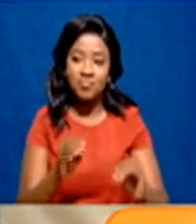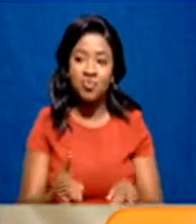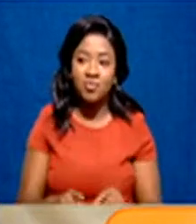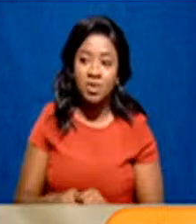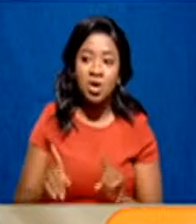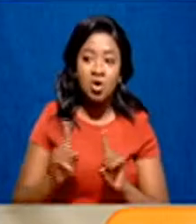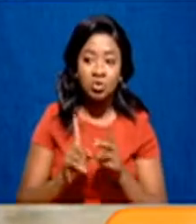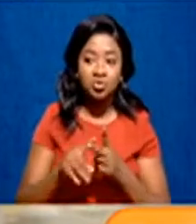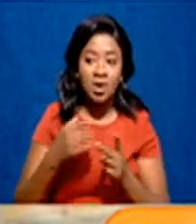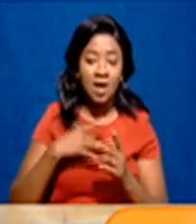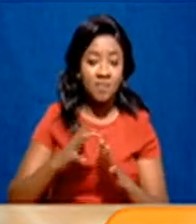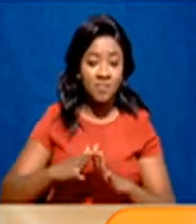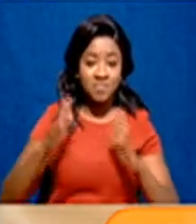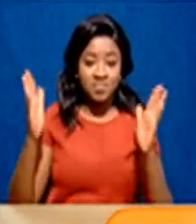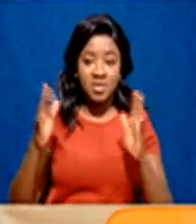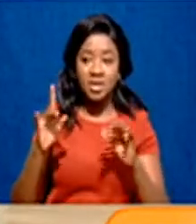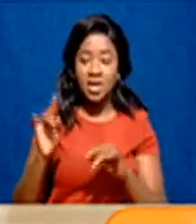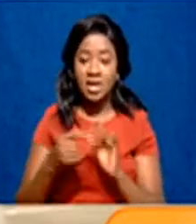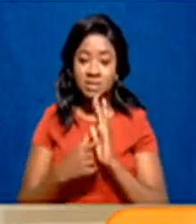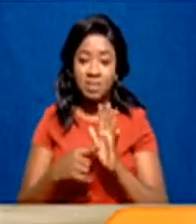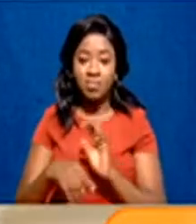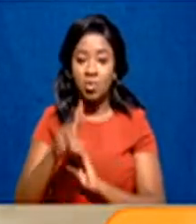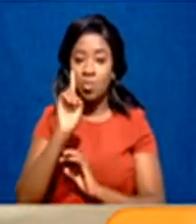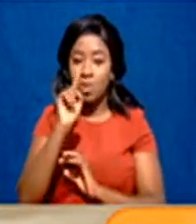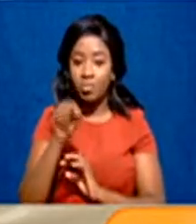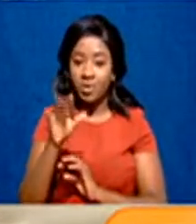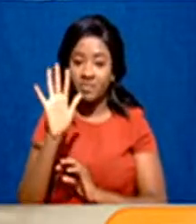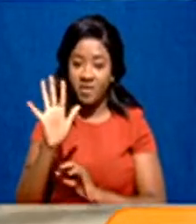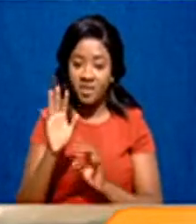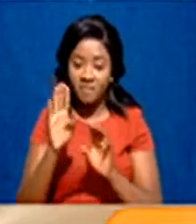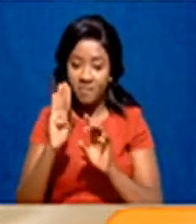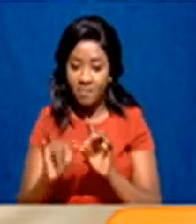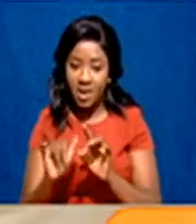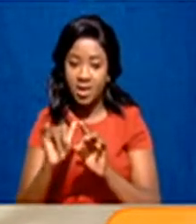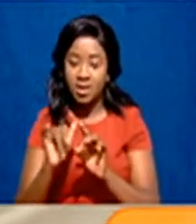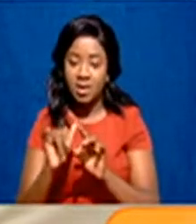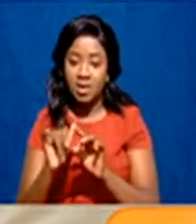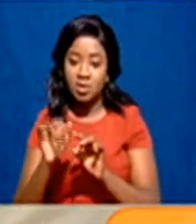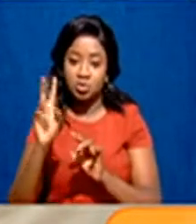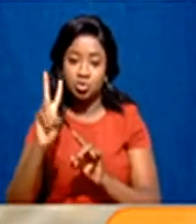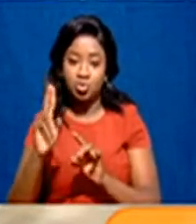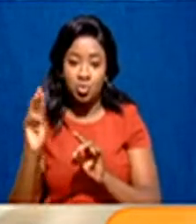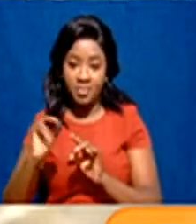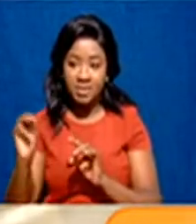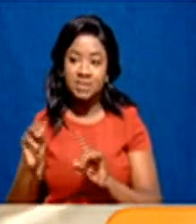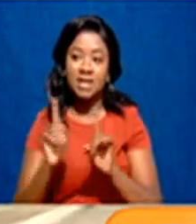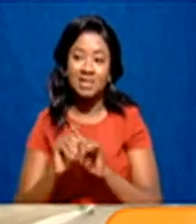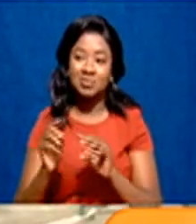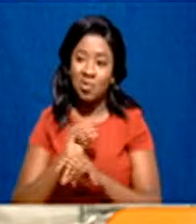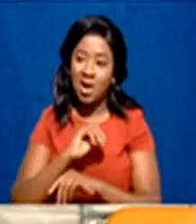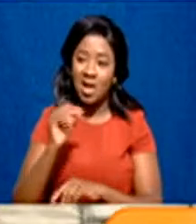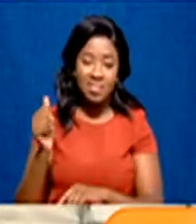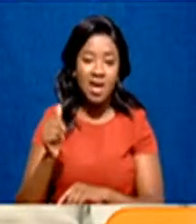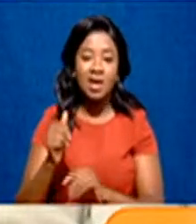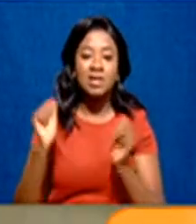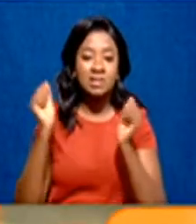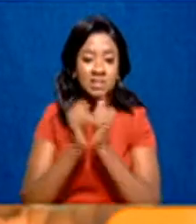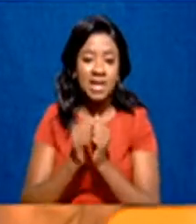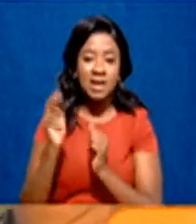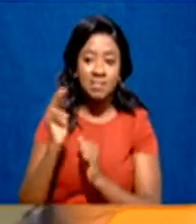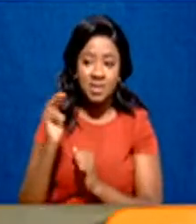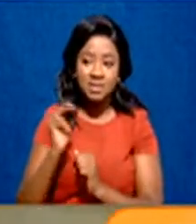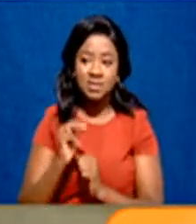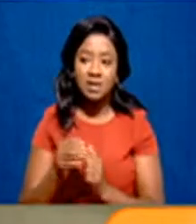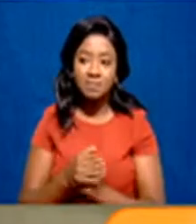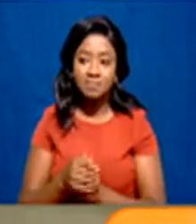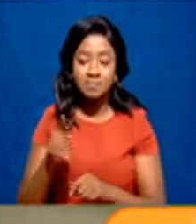units from the sizes of 1.5 meters by 2 meters all the way up to 10 meters by 15 meters. They range